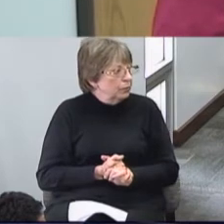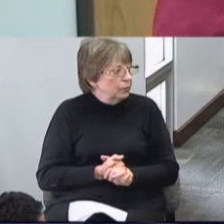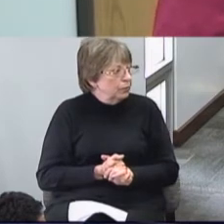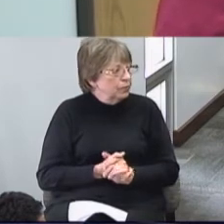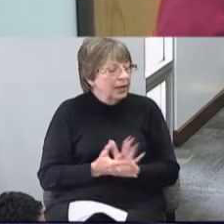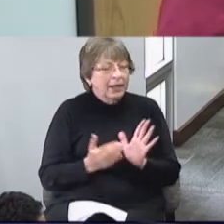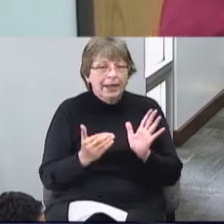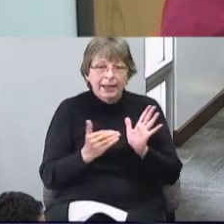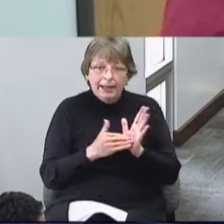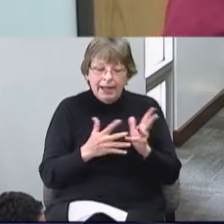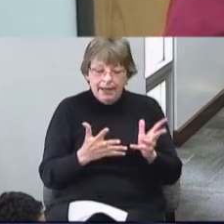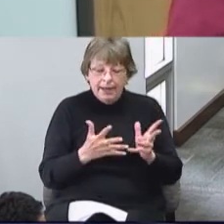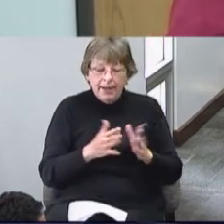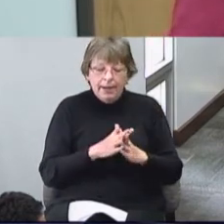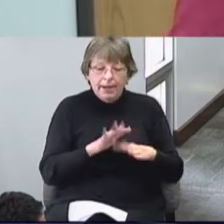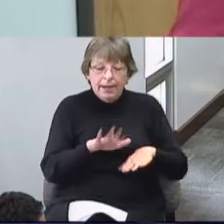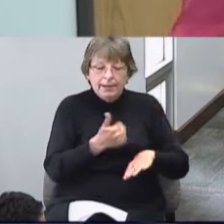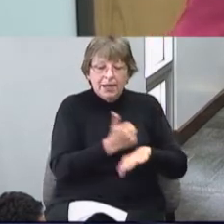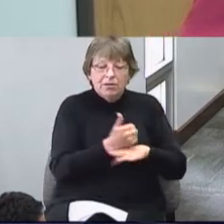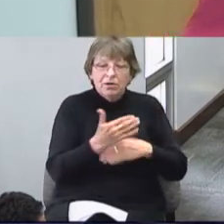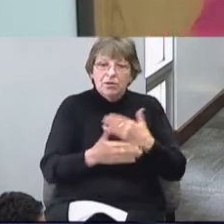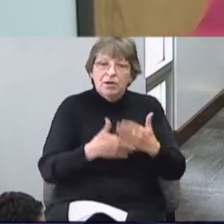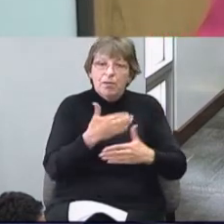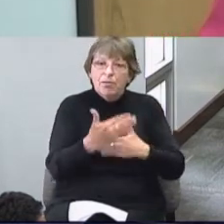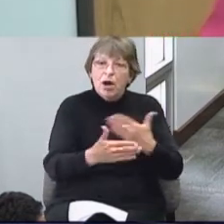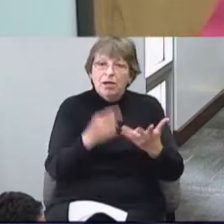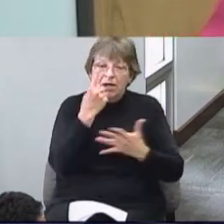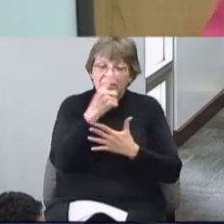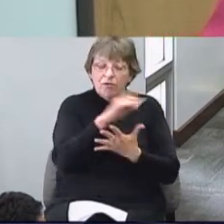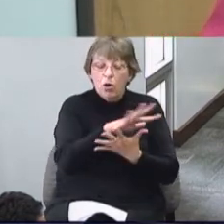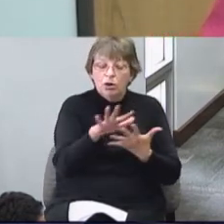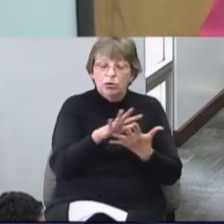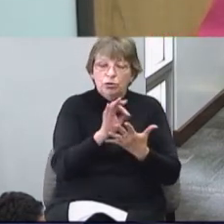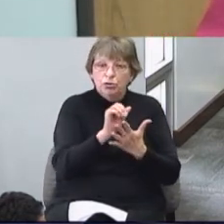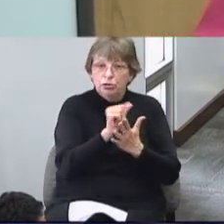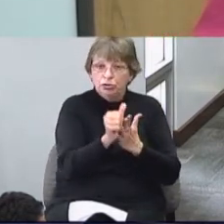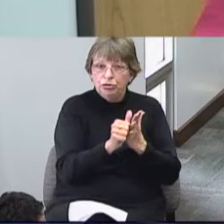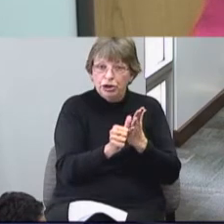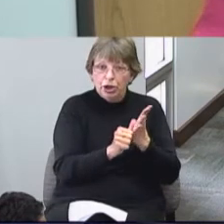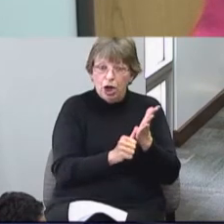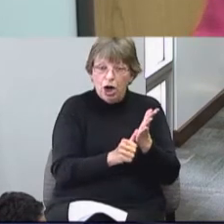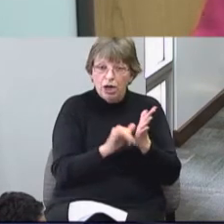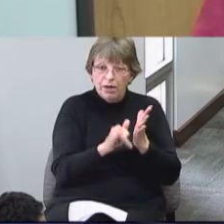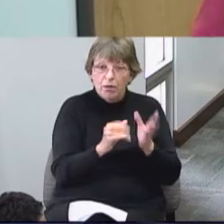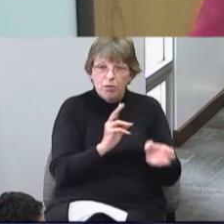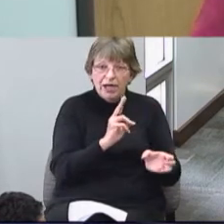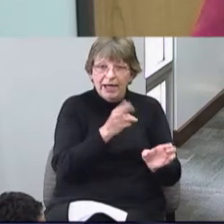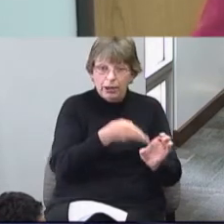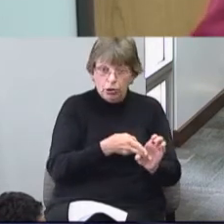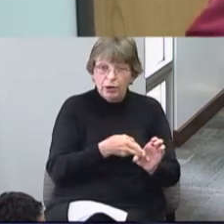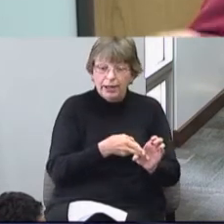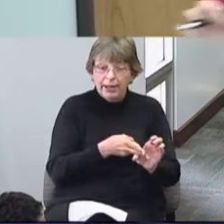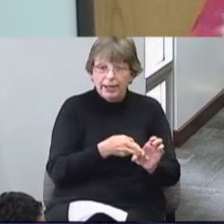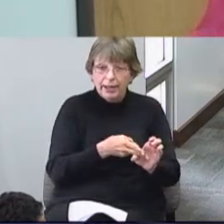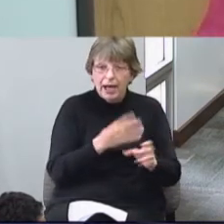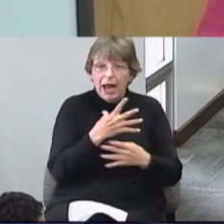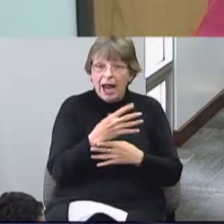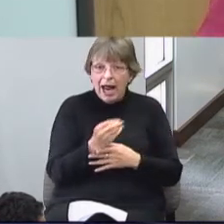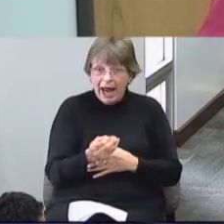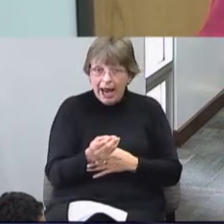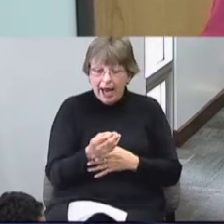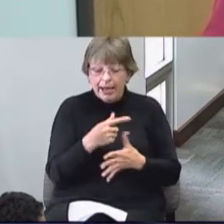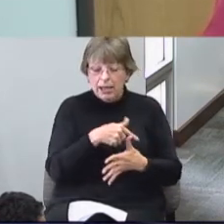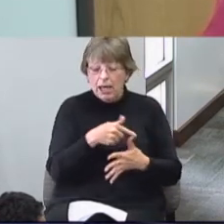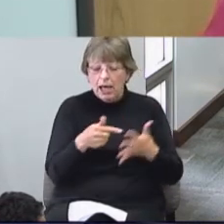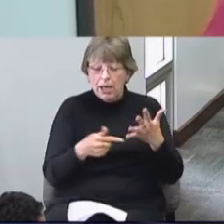Again, it sets out a process for selecting artworks that would be included and criteria